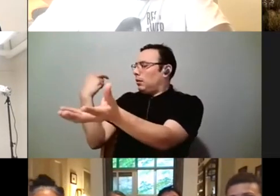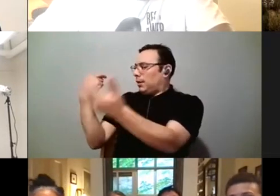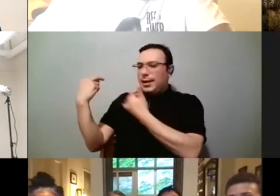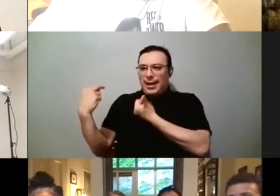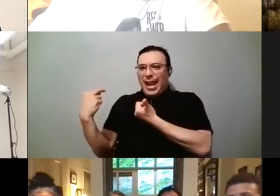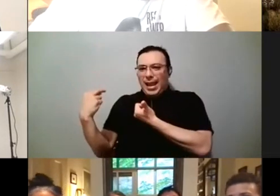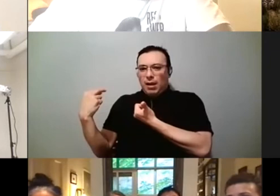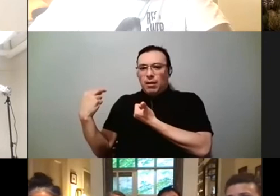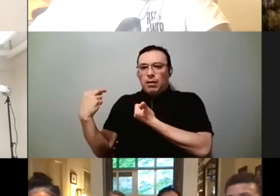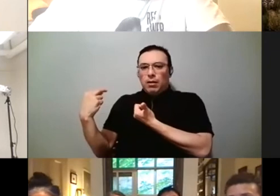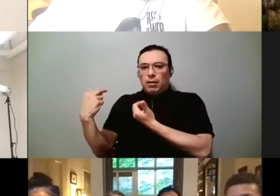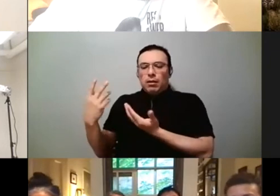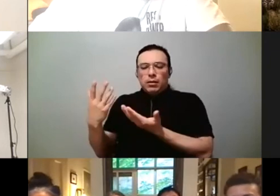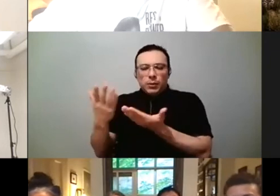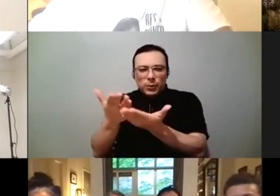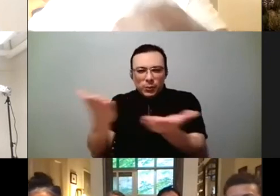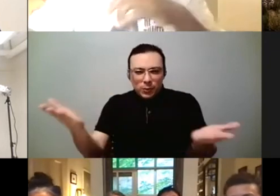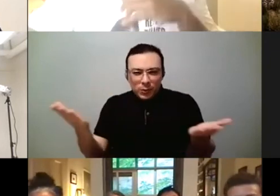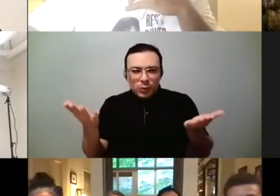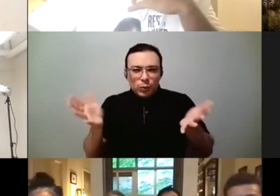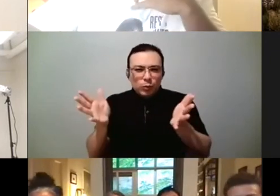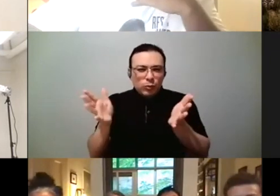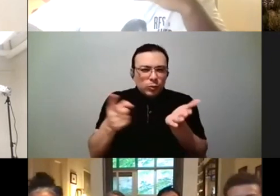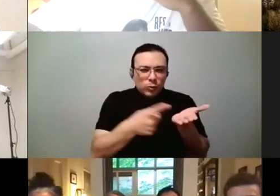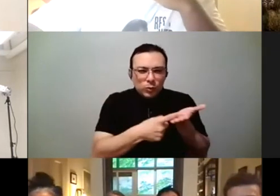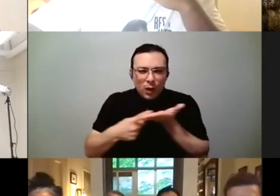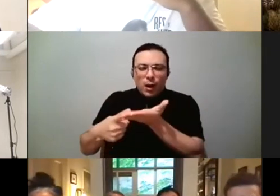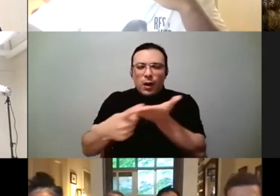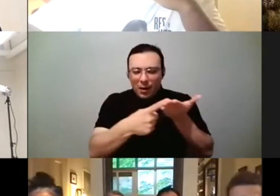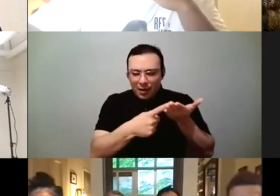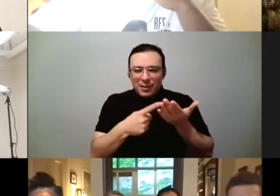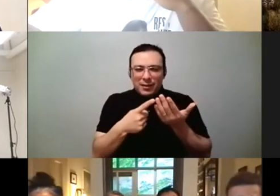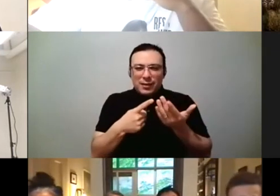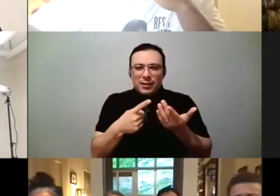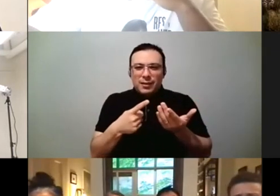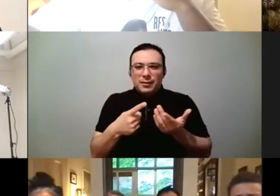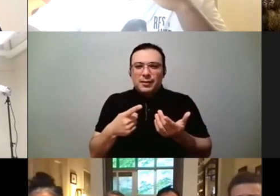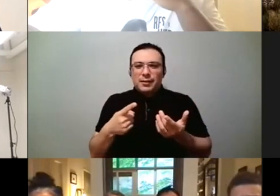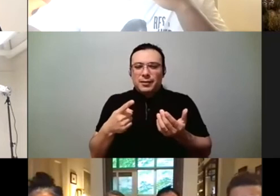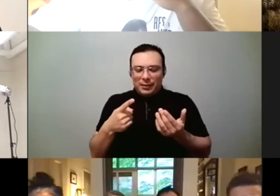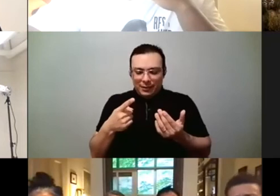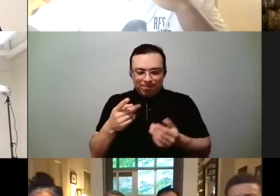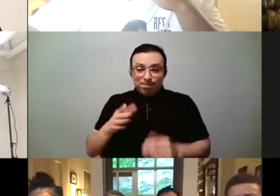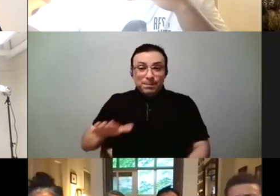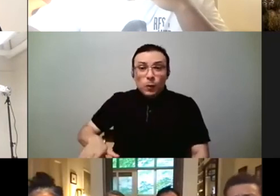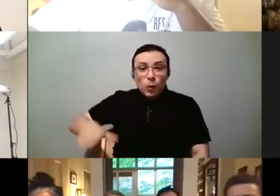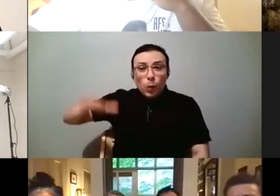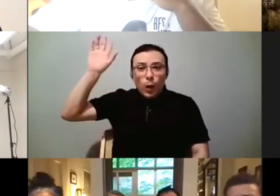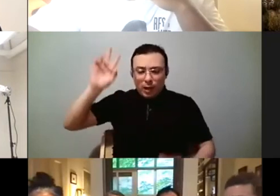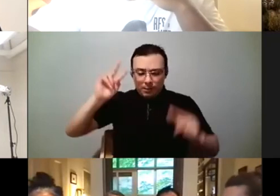feel inside yourself you know inside yourself i think from when you're a kid you kind of know